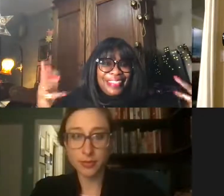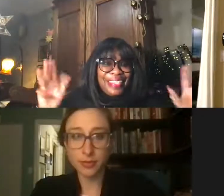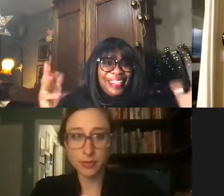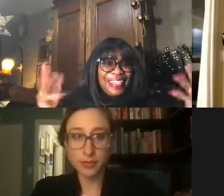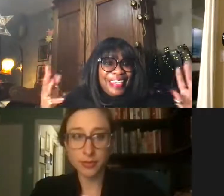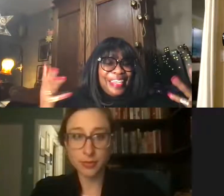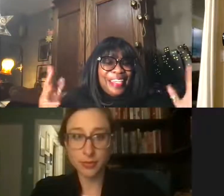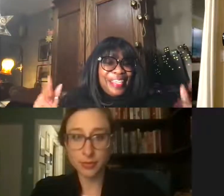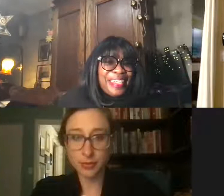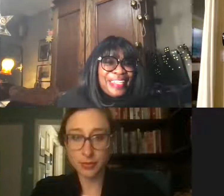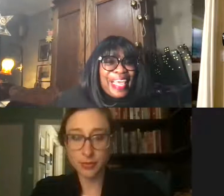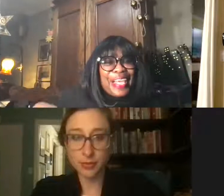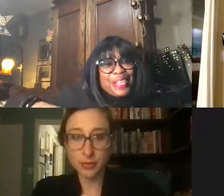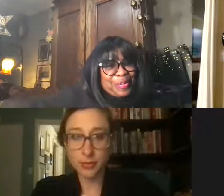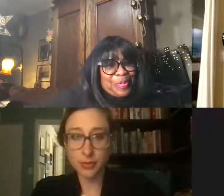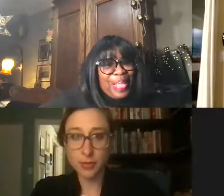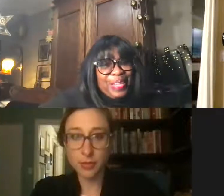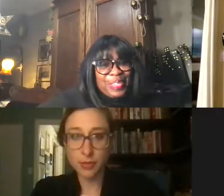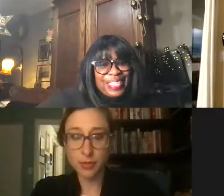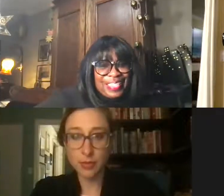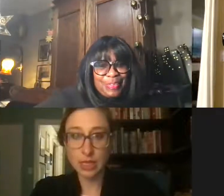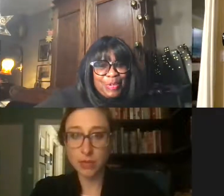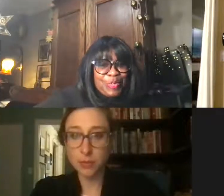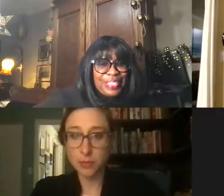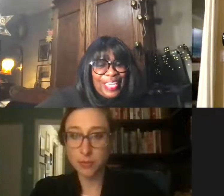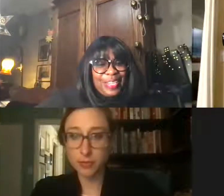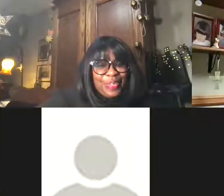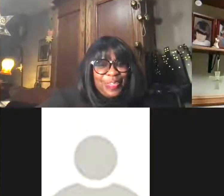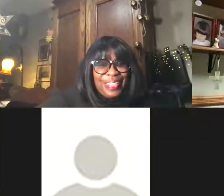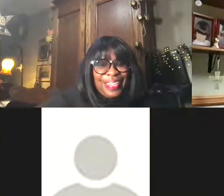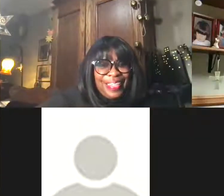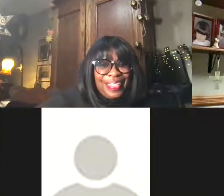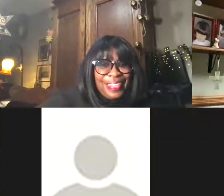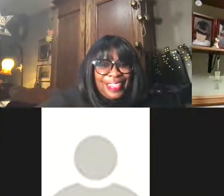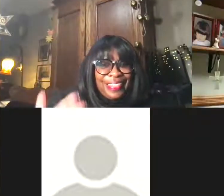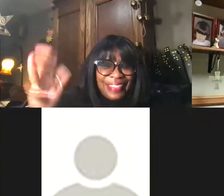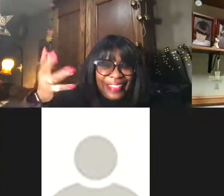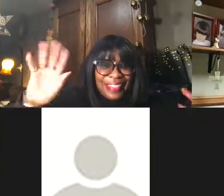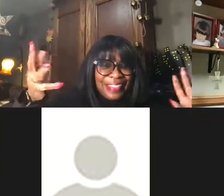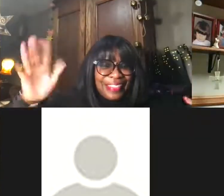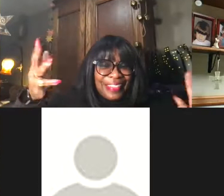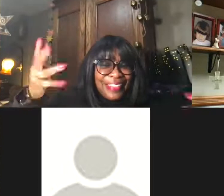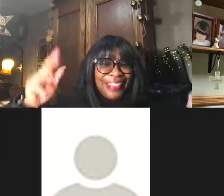Thank you. It was wonderful. Thank you. Thank you, Denise. We appreciate you.